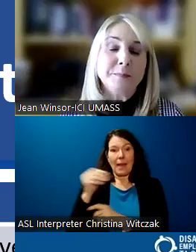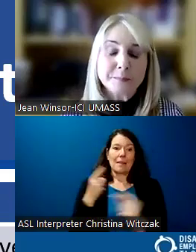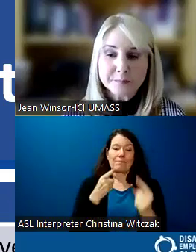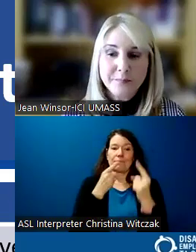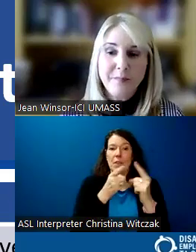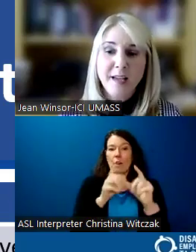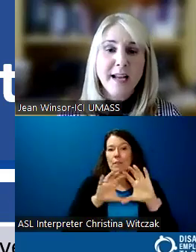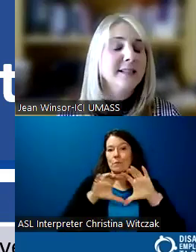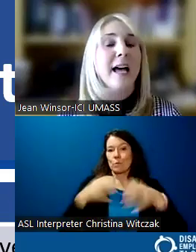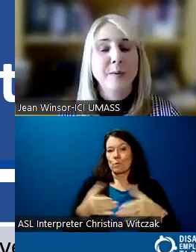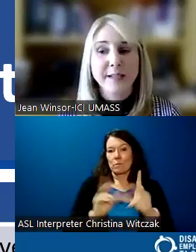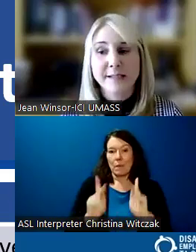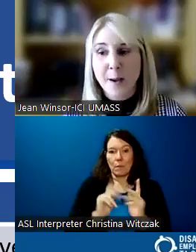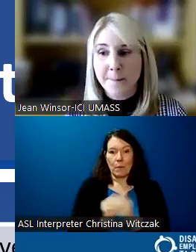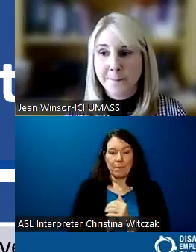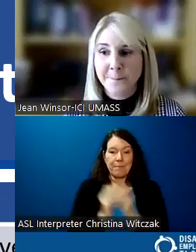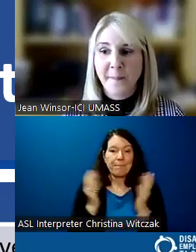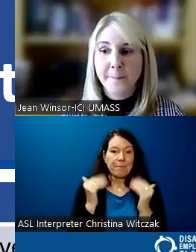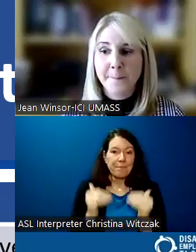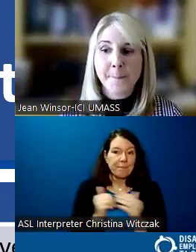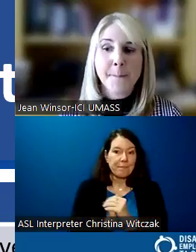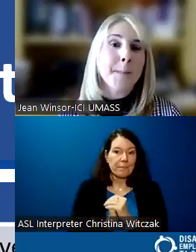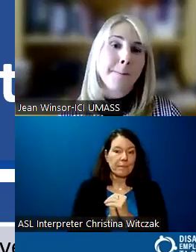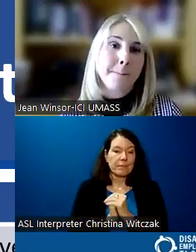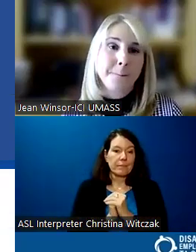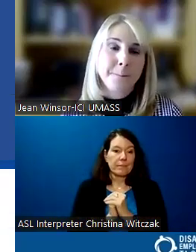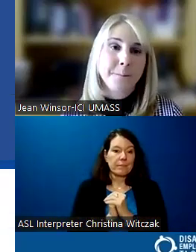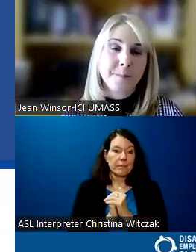population. Next slide, please.